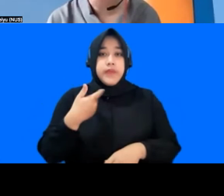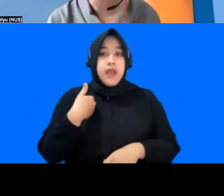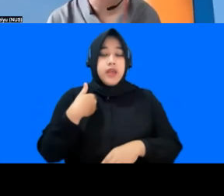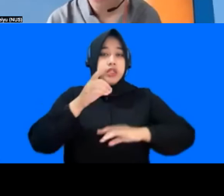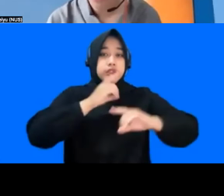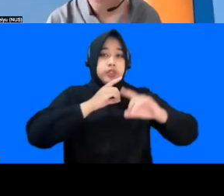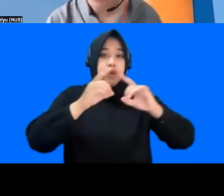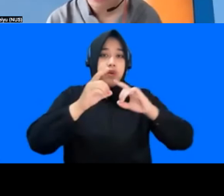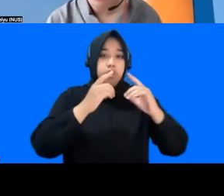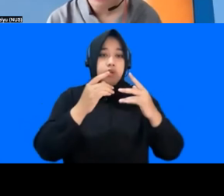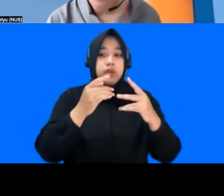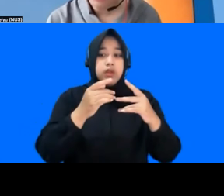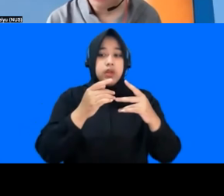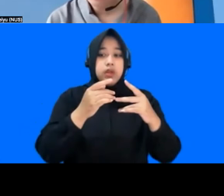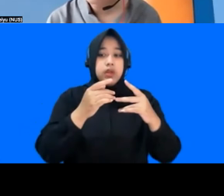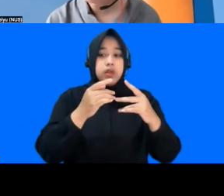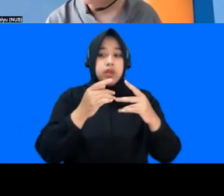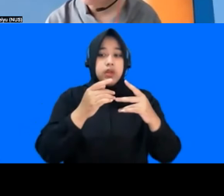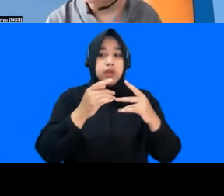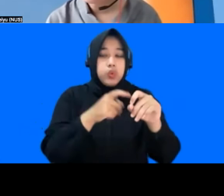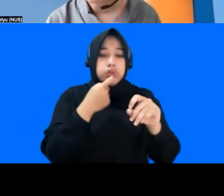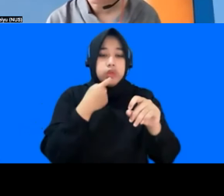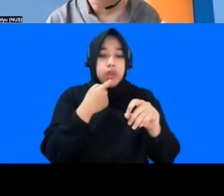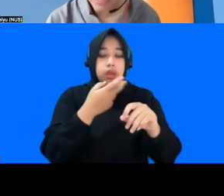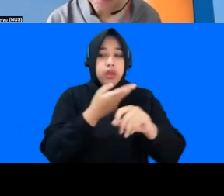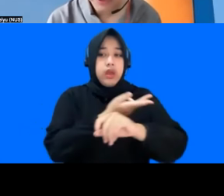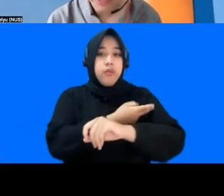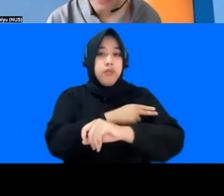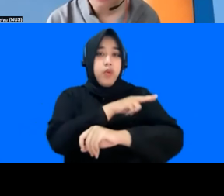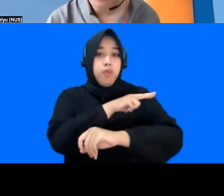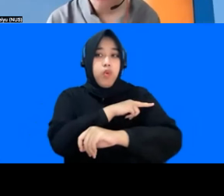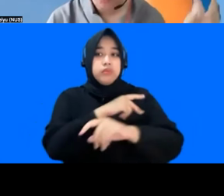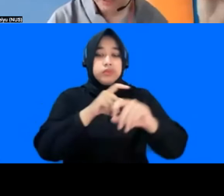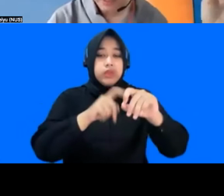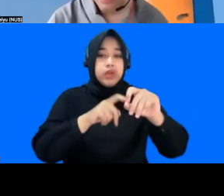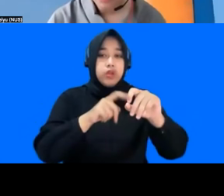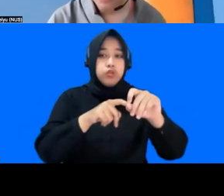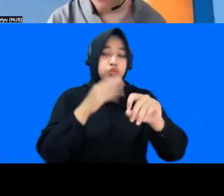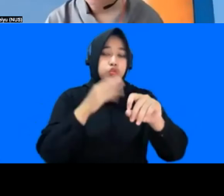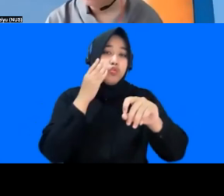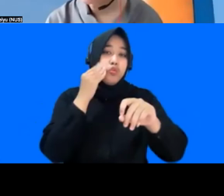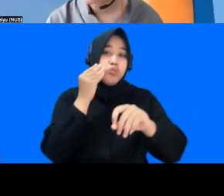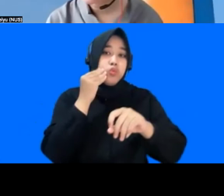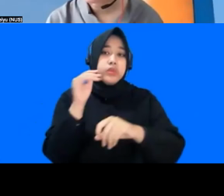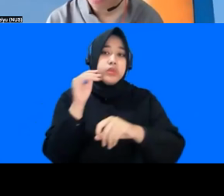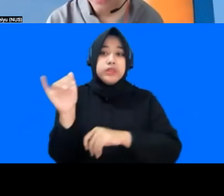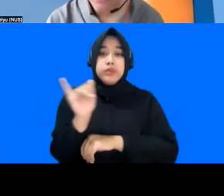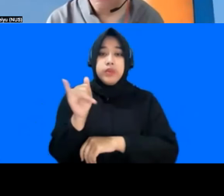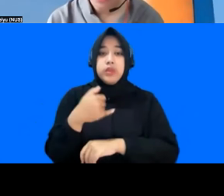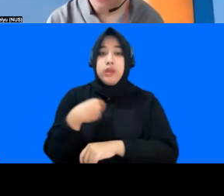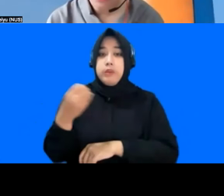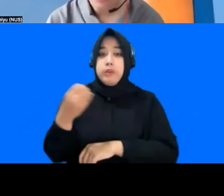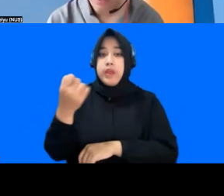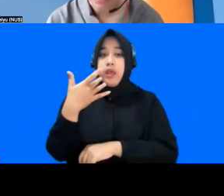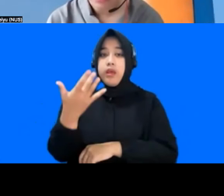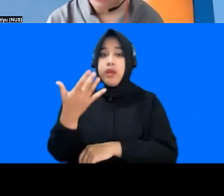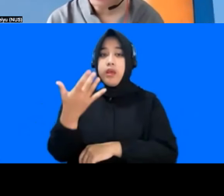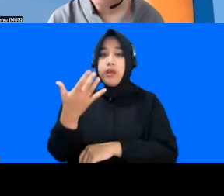ability were organized. As Ms. On herself put it, quote, so that all the voices are